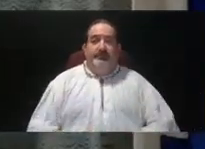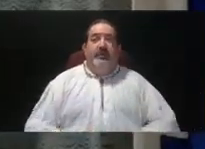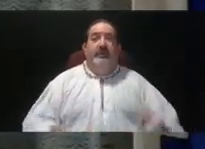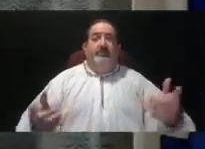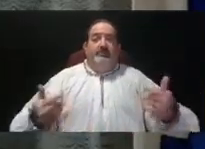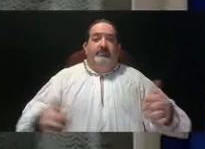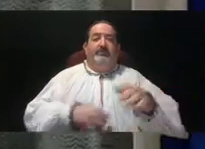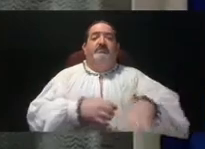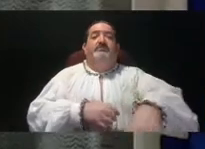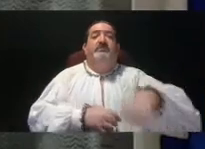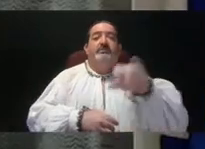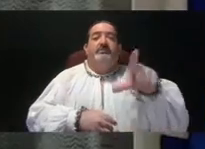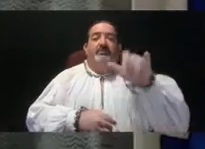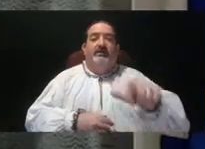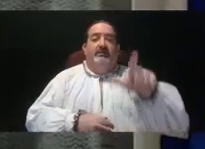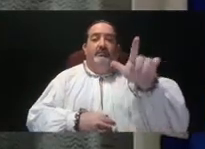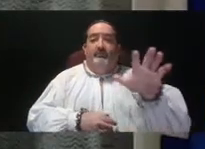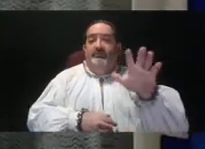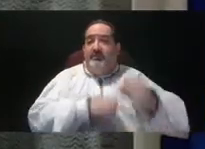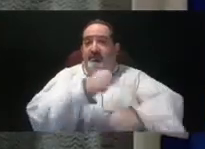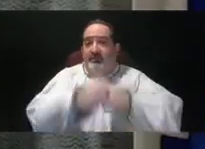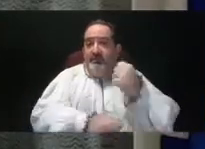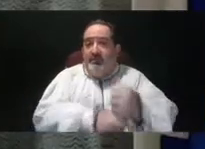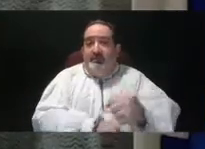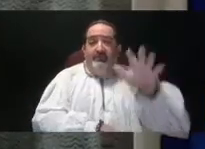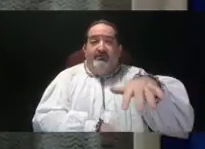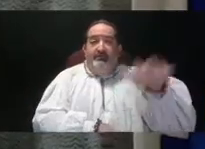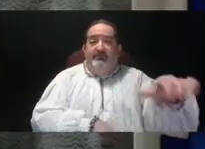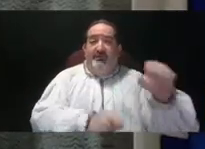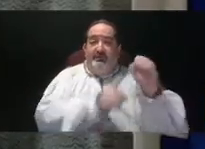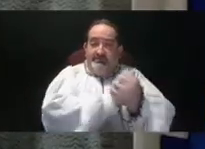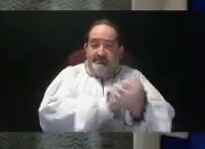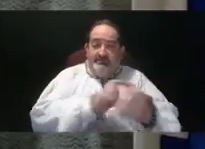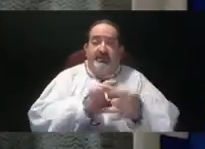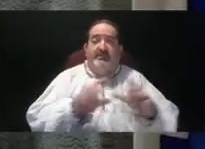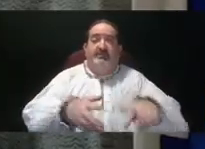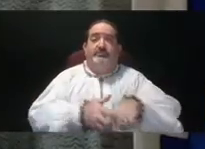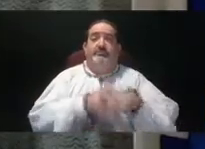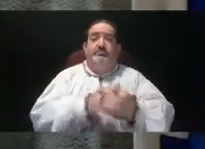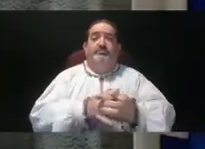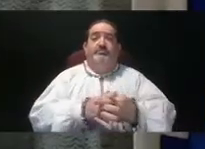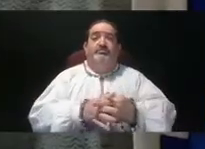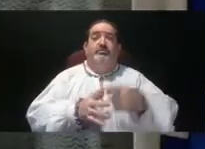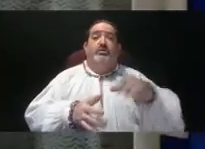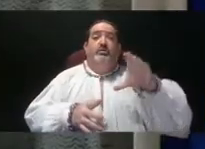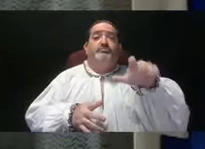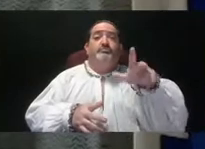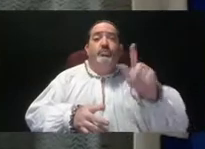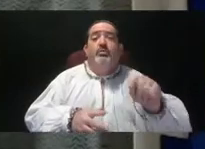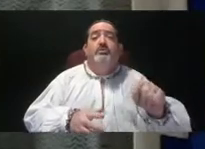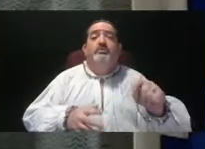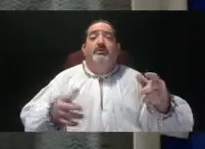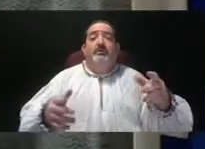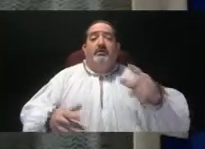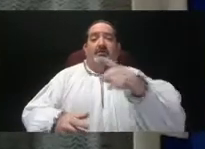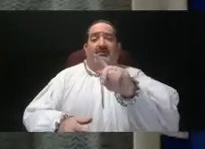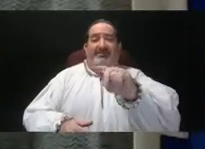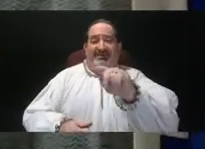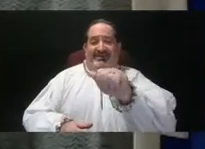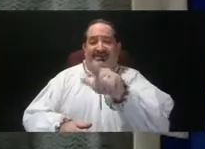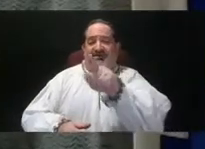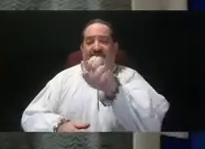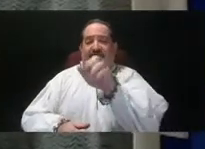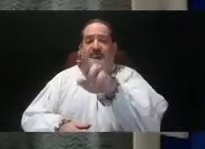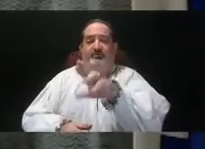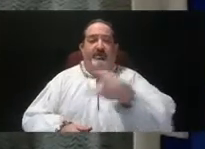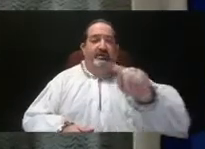On this 25th day of July, Anno Societatis 55, here opens the court of their Majesties Alexander and Tahira, sovereign crown to the kingdom